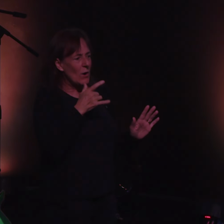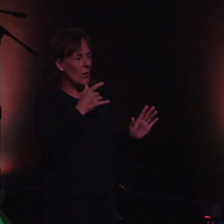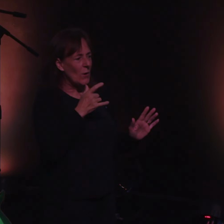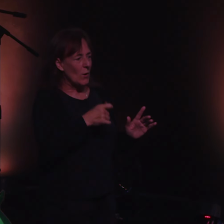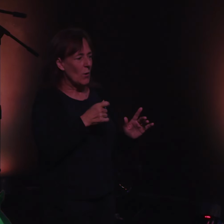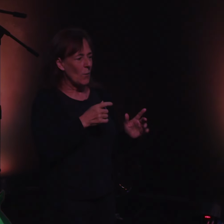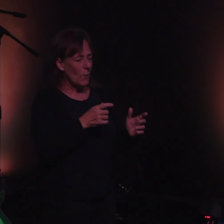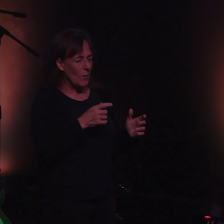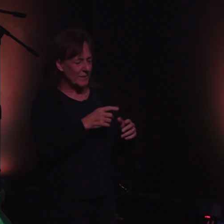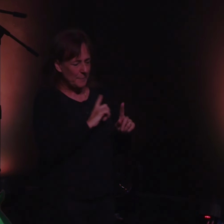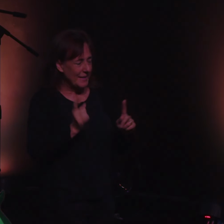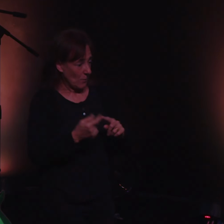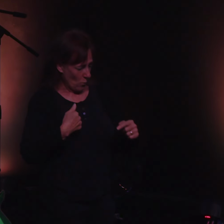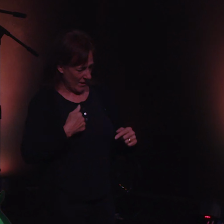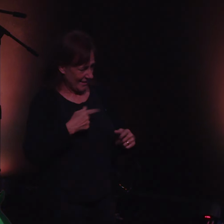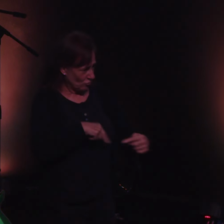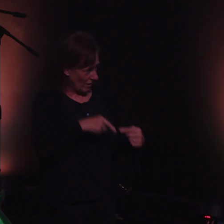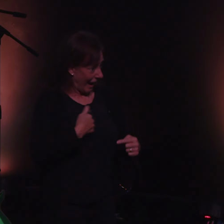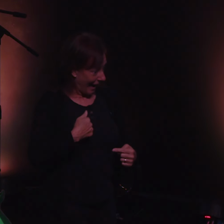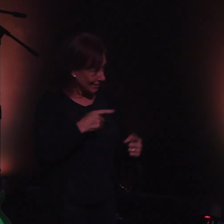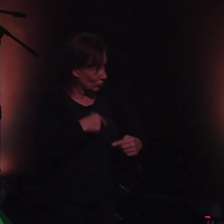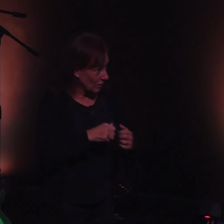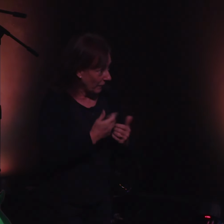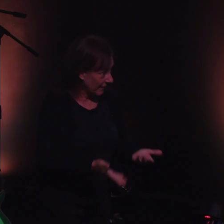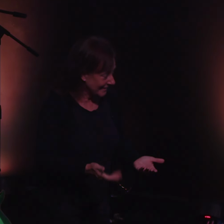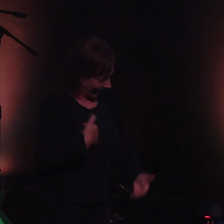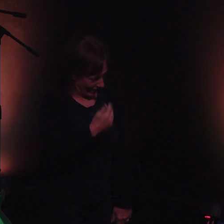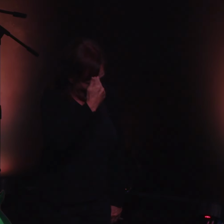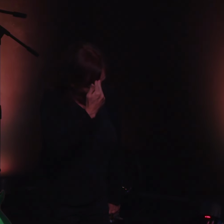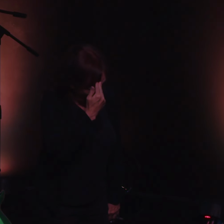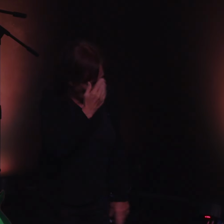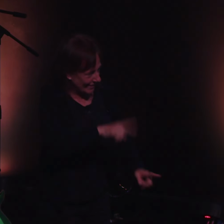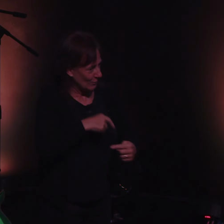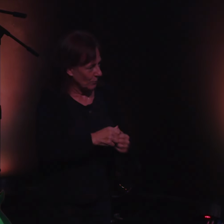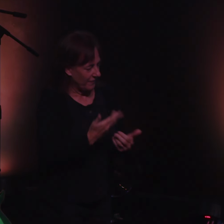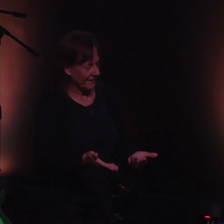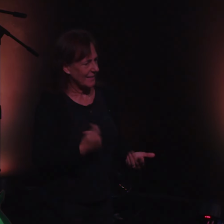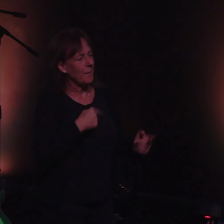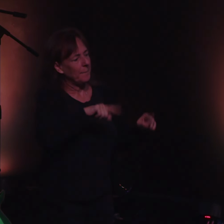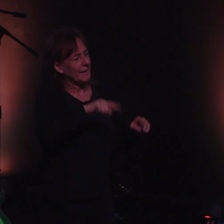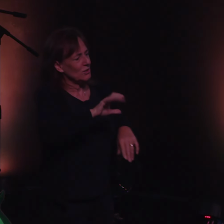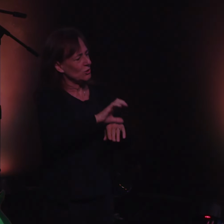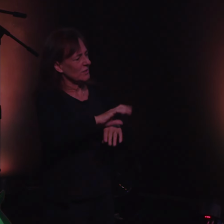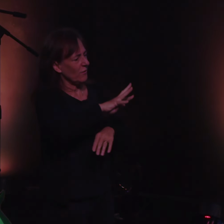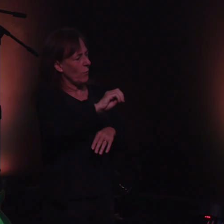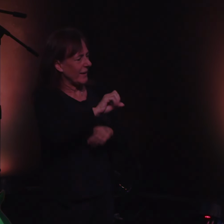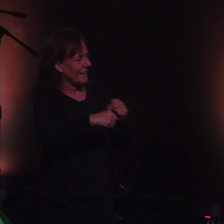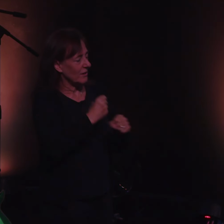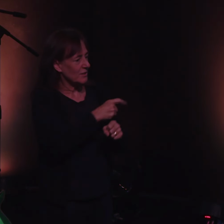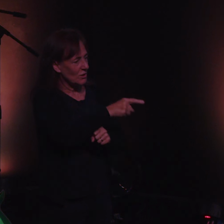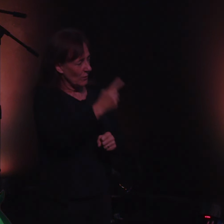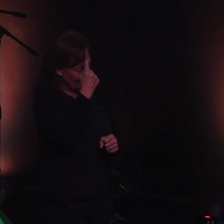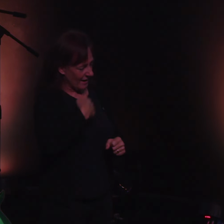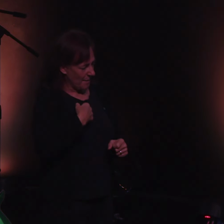wants to pass a mic around? Let's talk about the things that we struggle with, right? And we know. We've been in church for 40 years. Do you